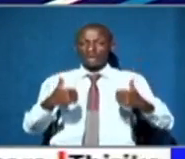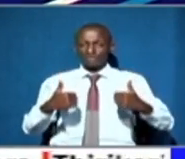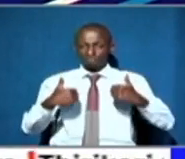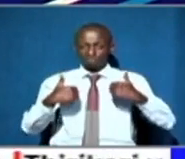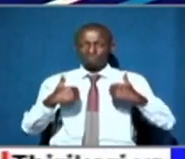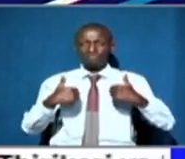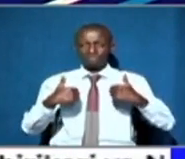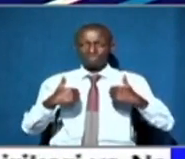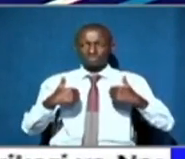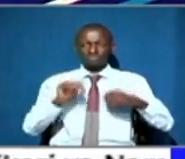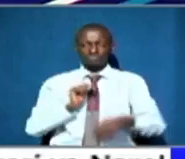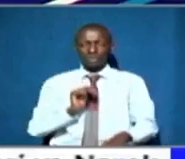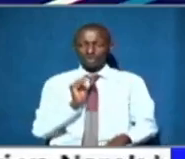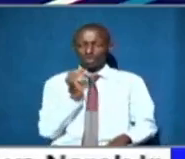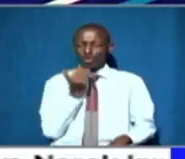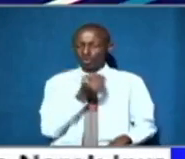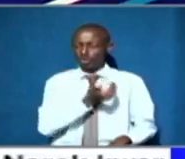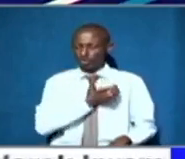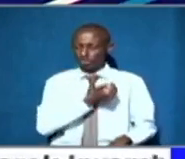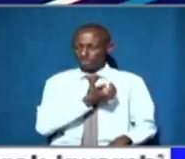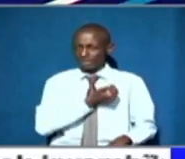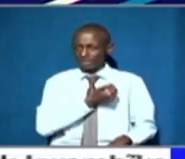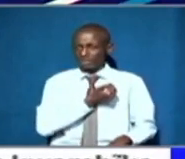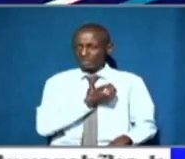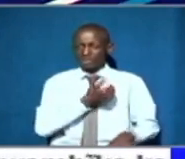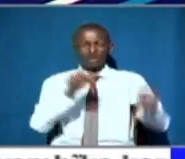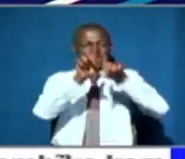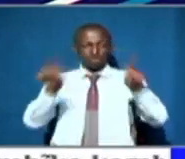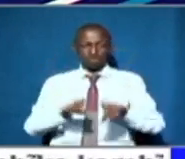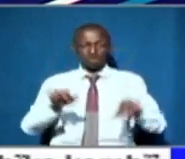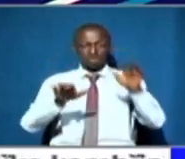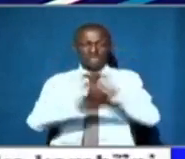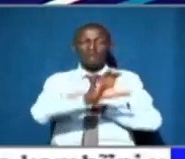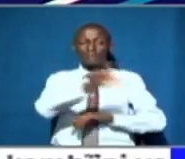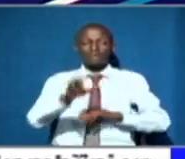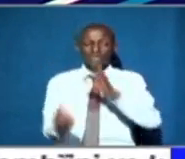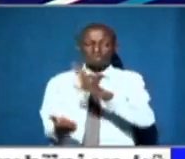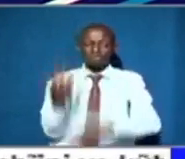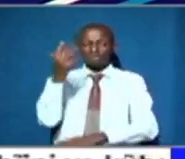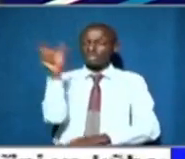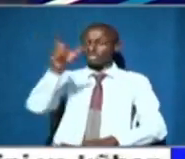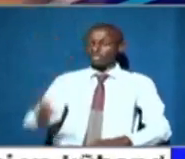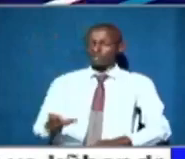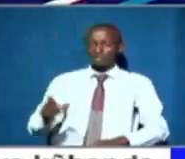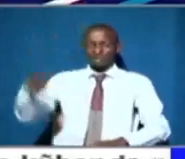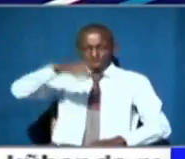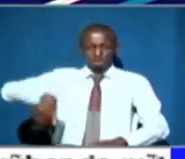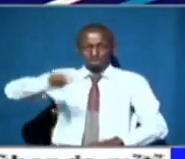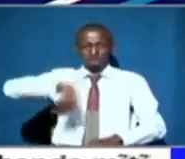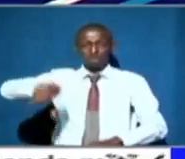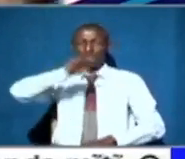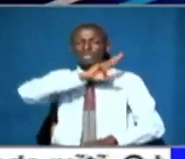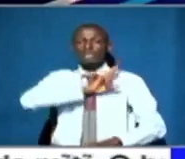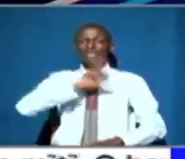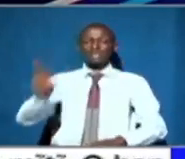sub-county, committee. Sub-county na yore, nito nekete regions. Sub-county. Ugo idwe ta dini, nitule